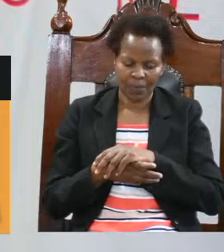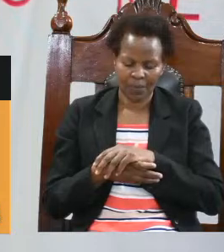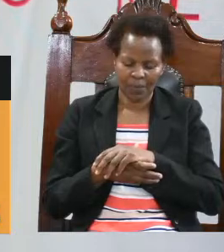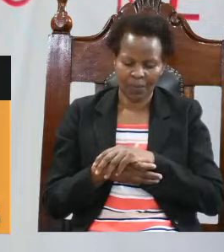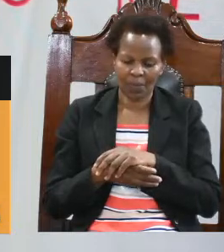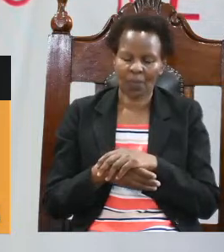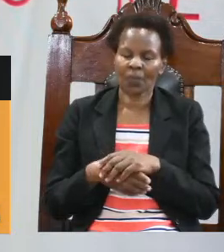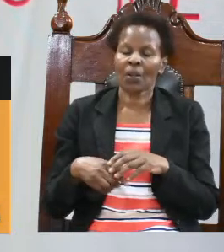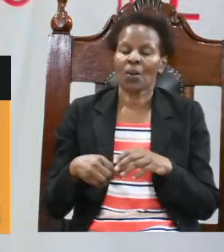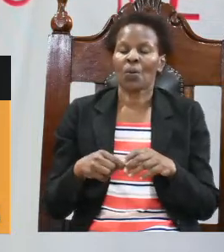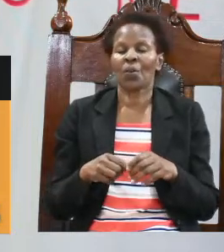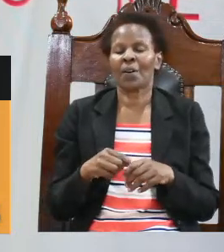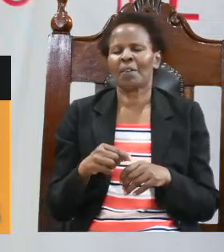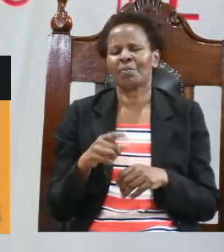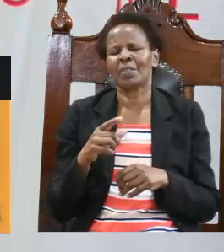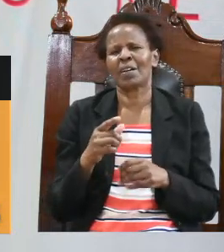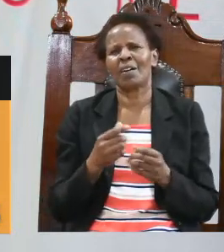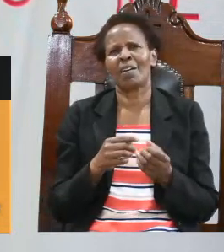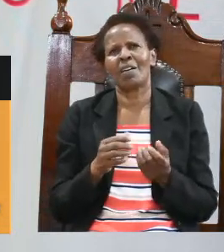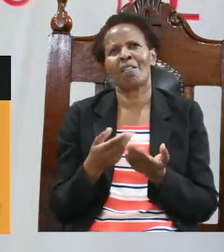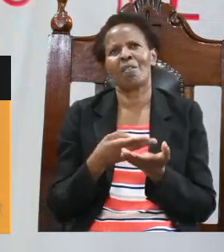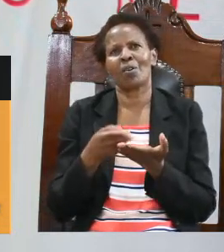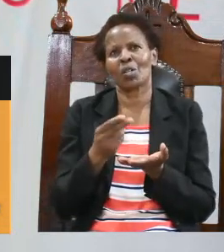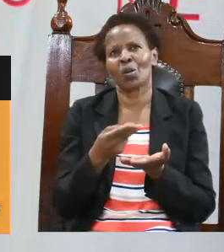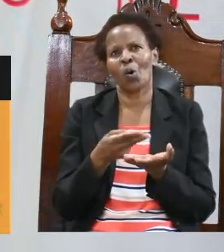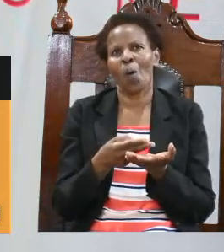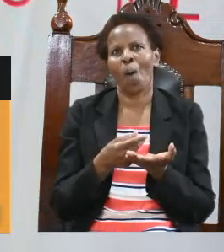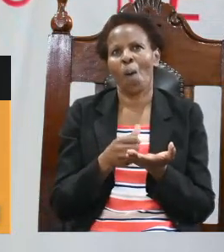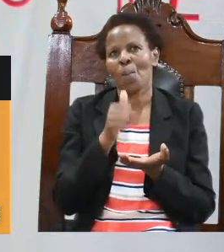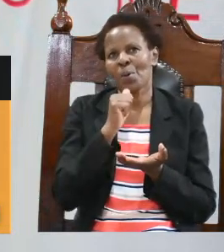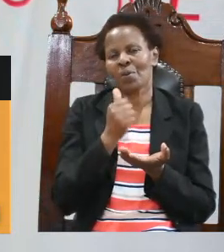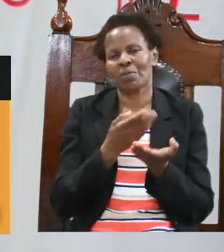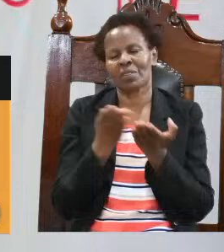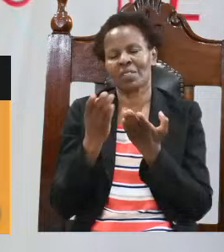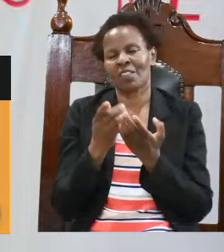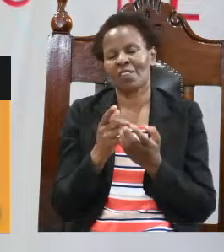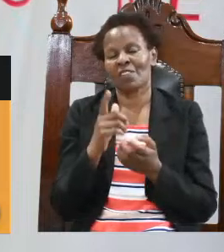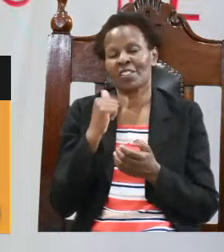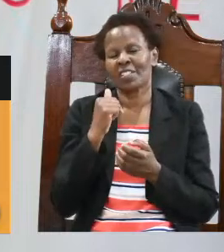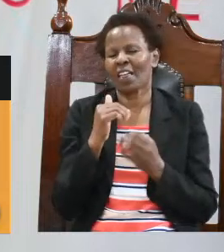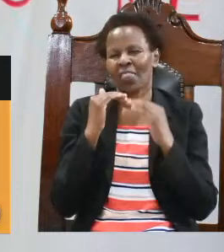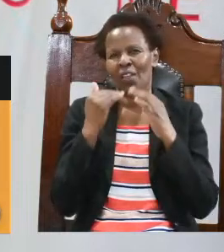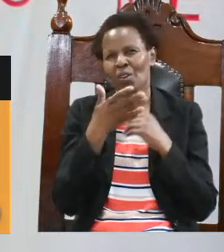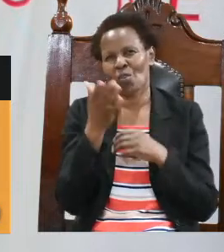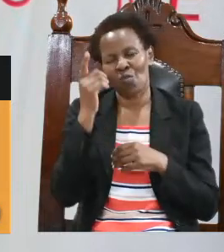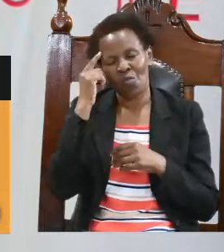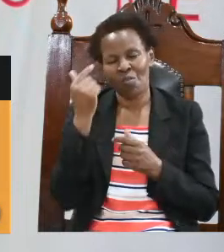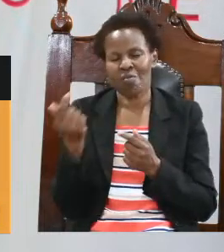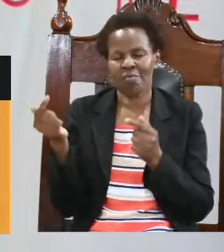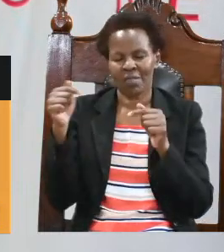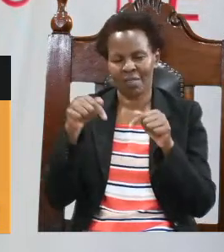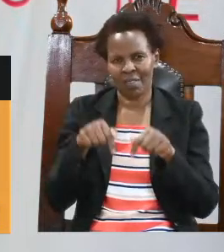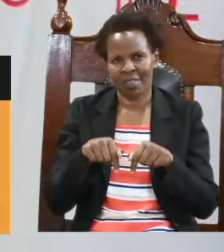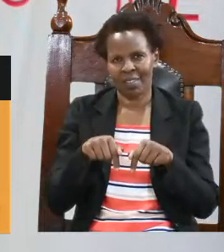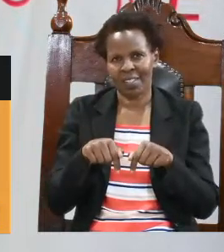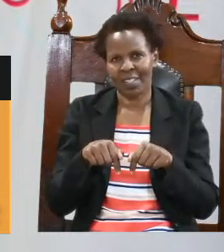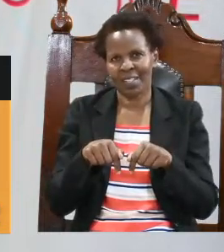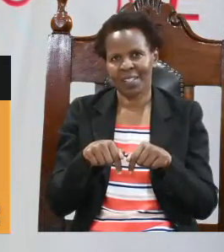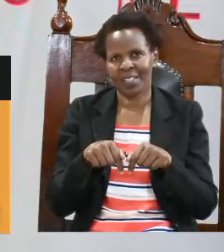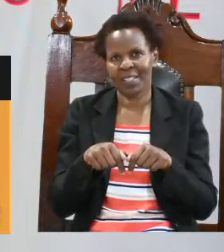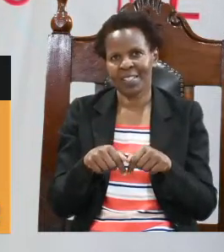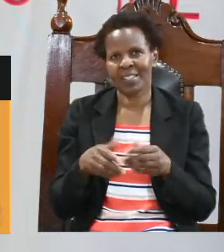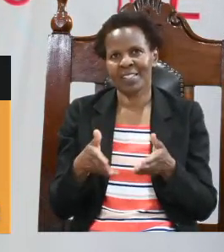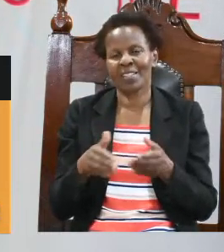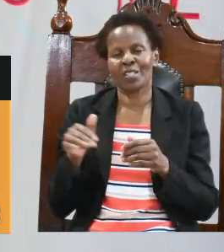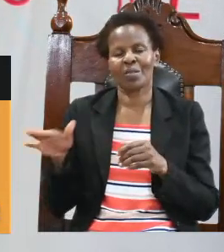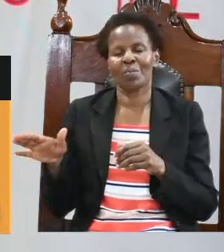We have come to the end of our communion service, and we thank you for rising up early to be with us. The Lord bless you. We